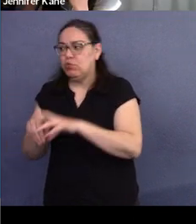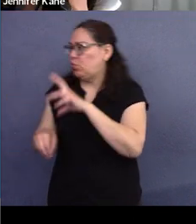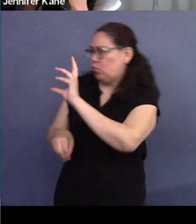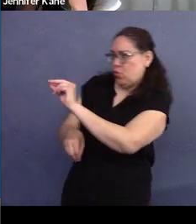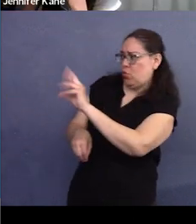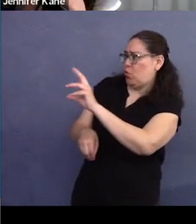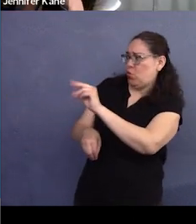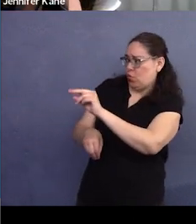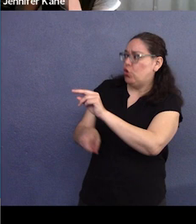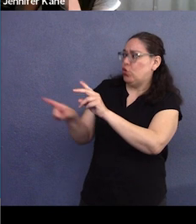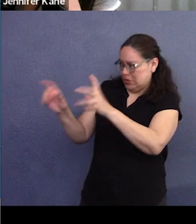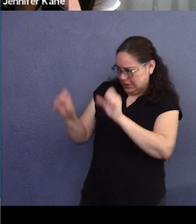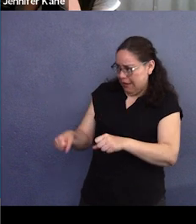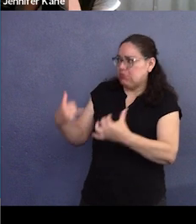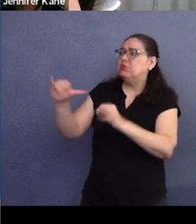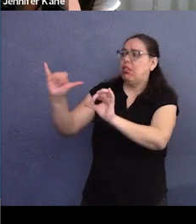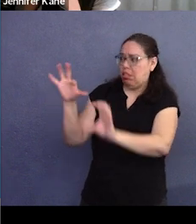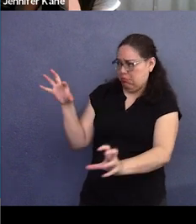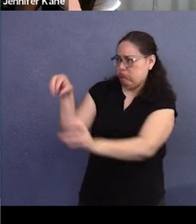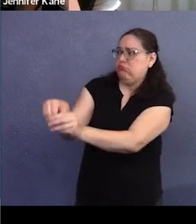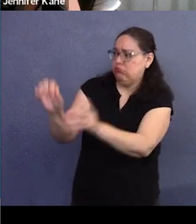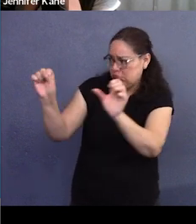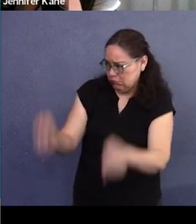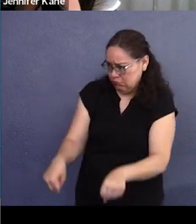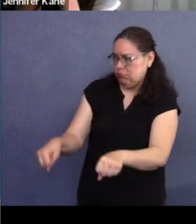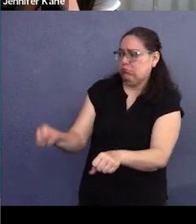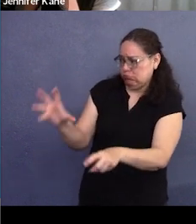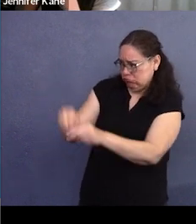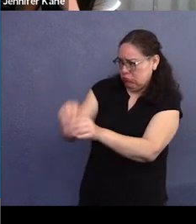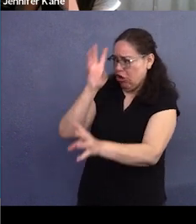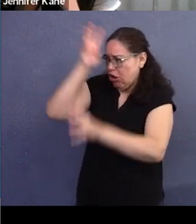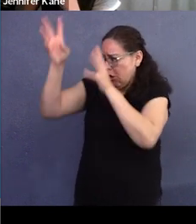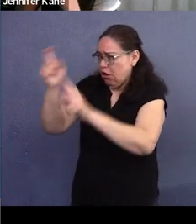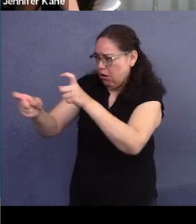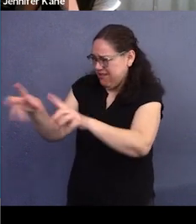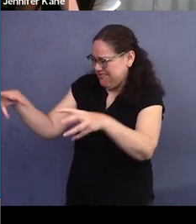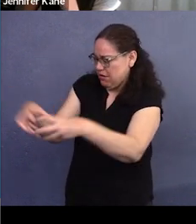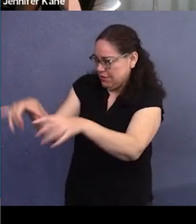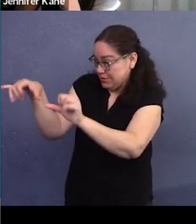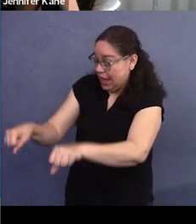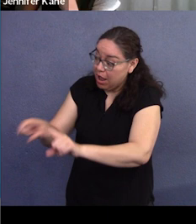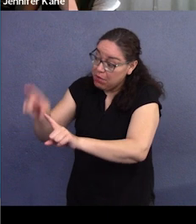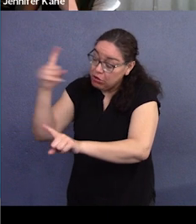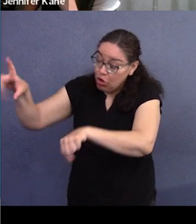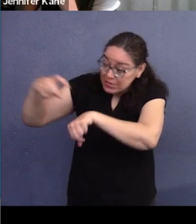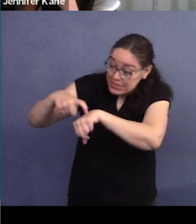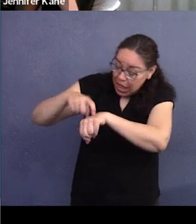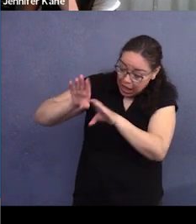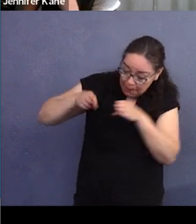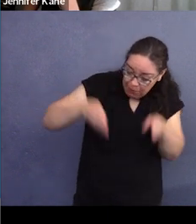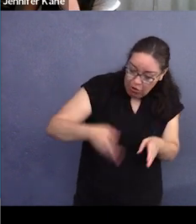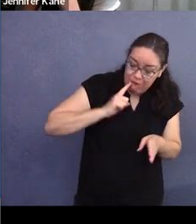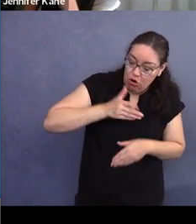from also contributing as an artistic creator, but the portion of your time that's strictly administrative needs to be